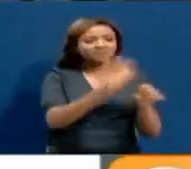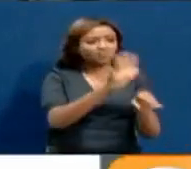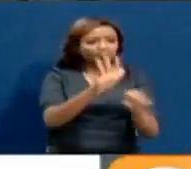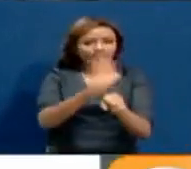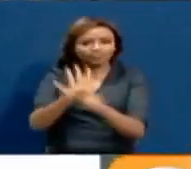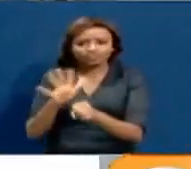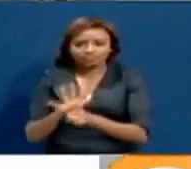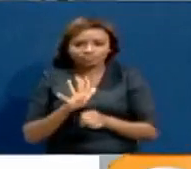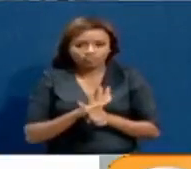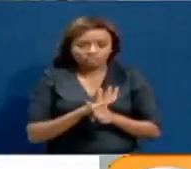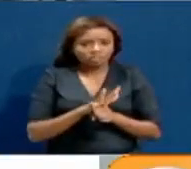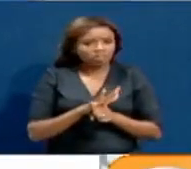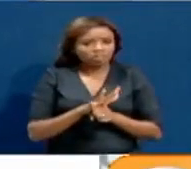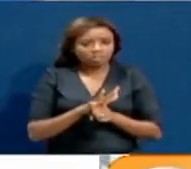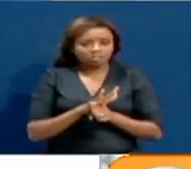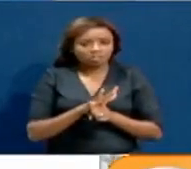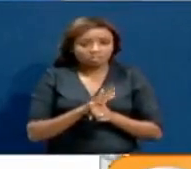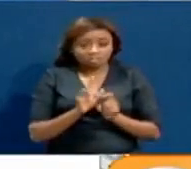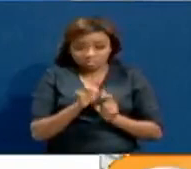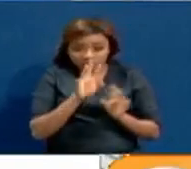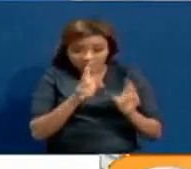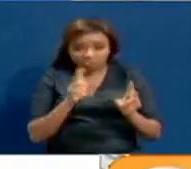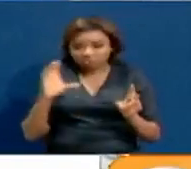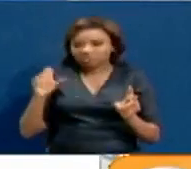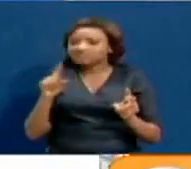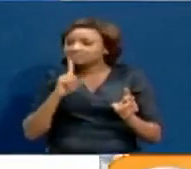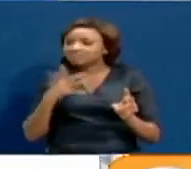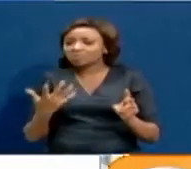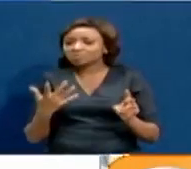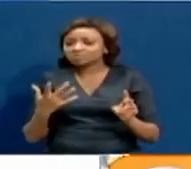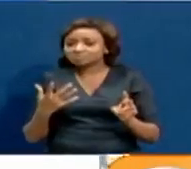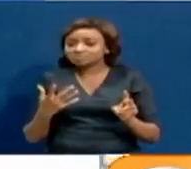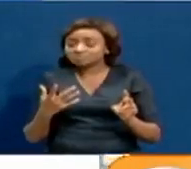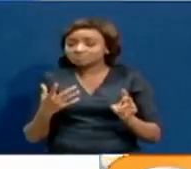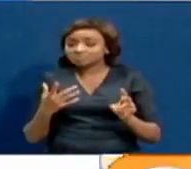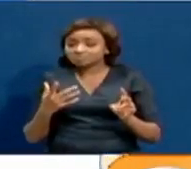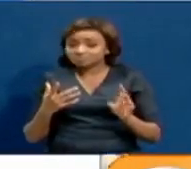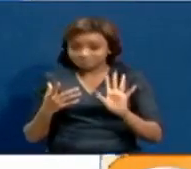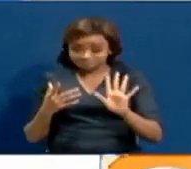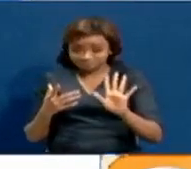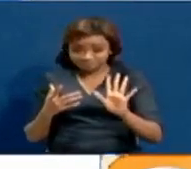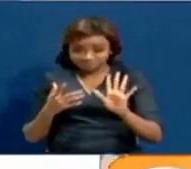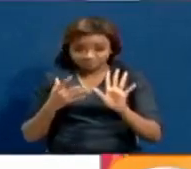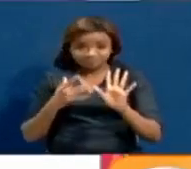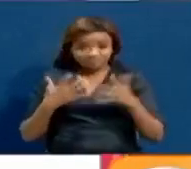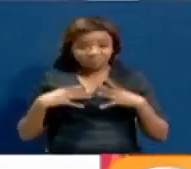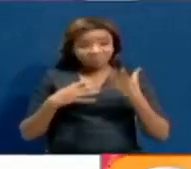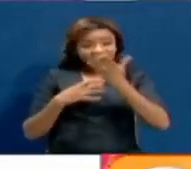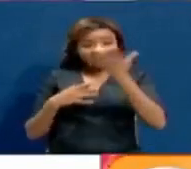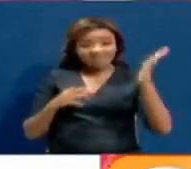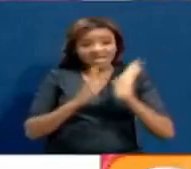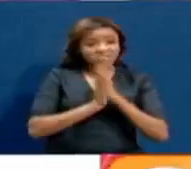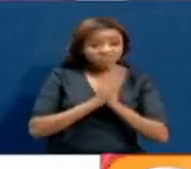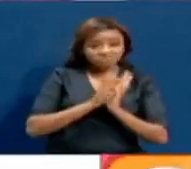the patients seeking COVID-19 management, an issue that the ministry denies. The measure that people are talking